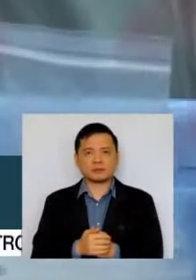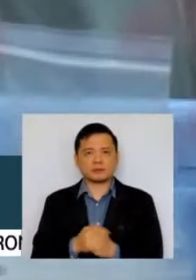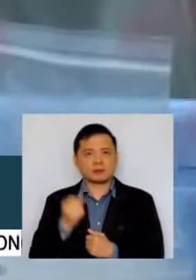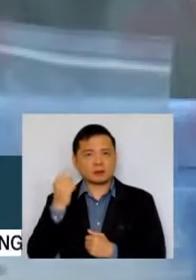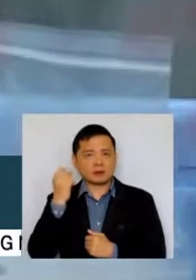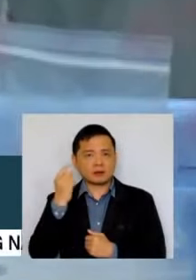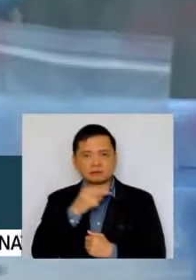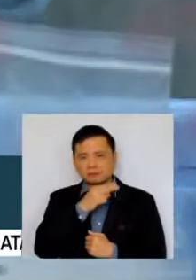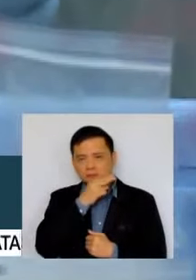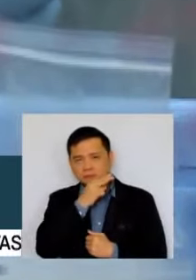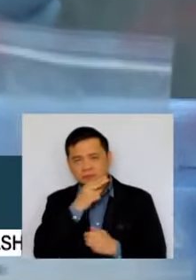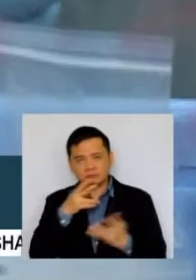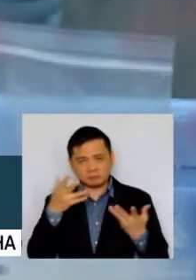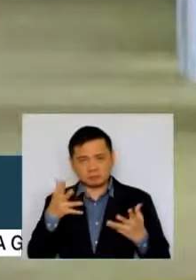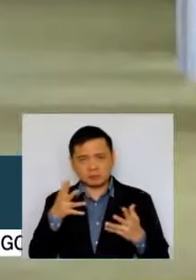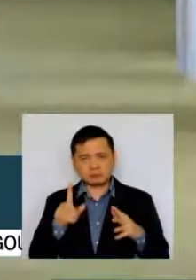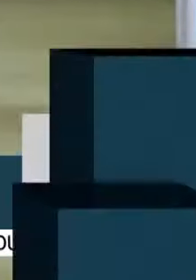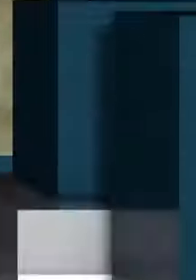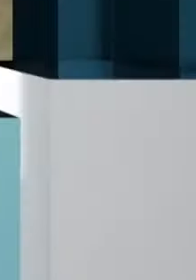already here.